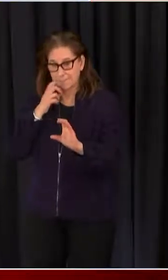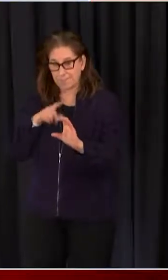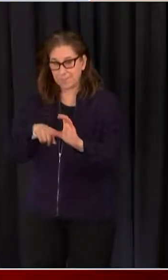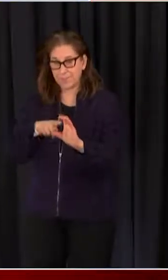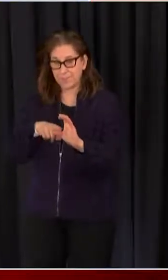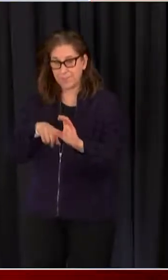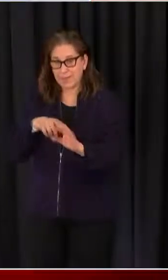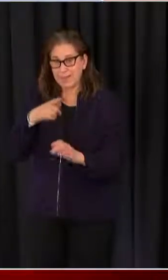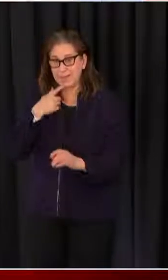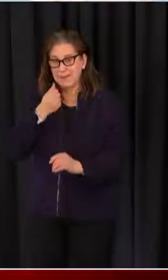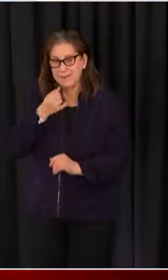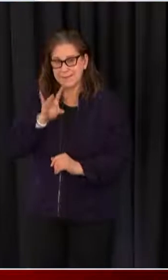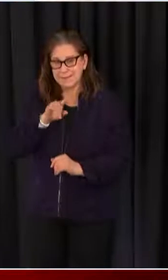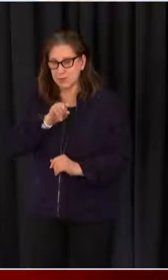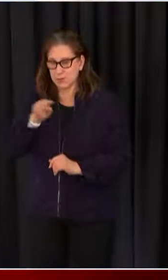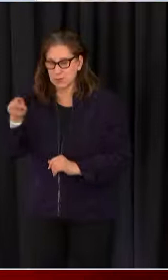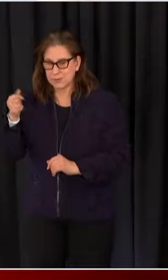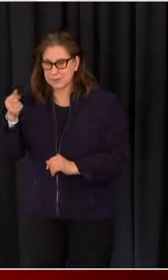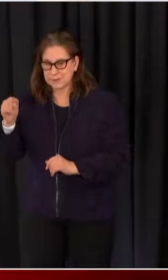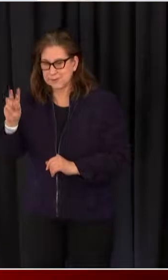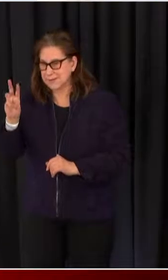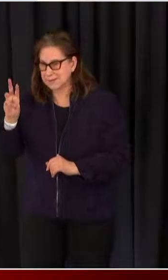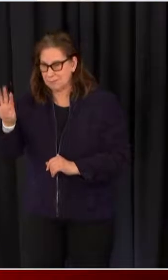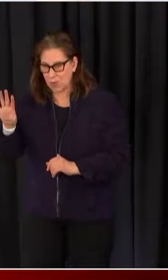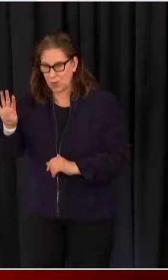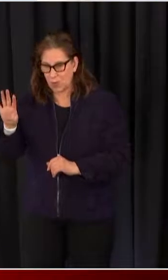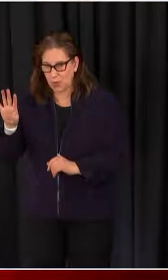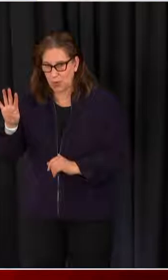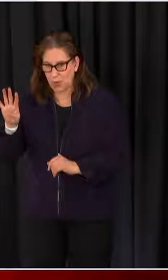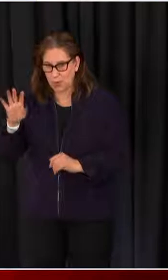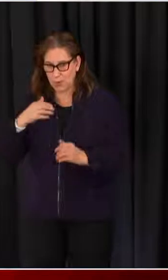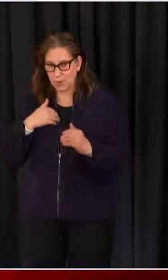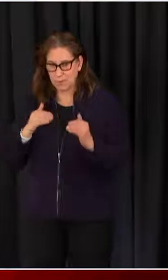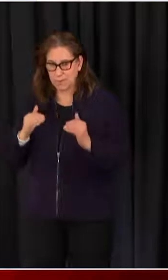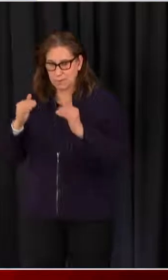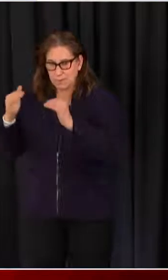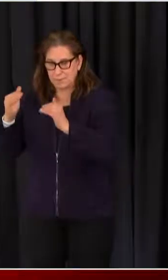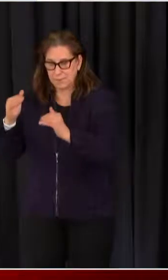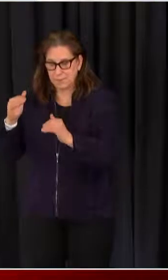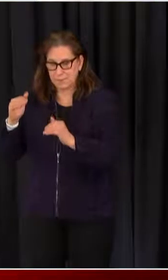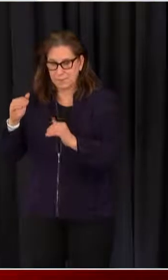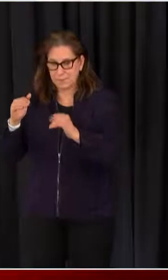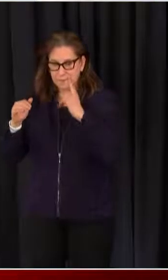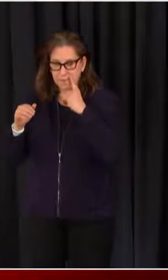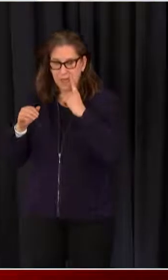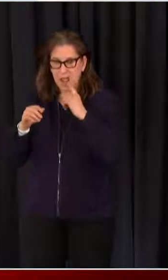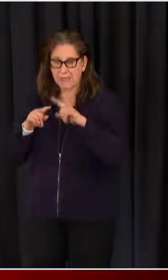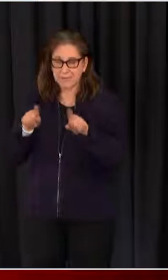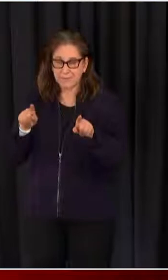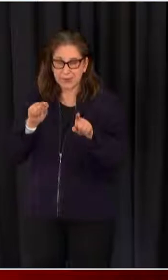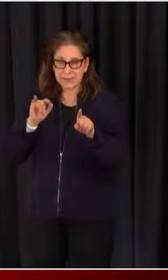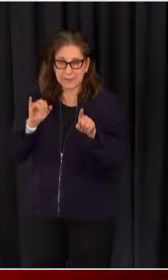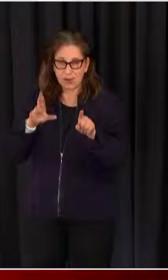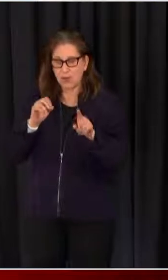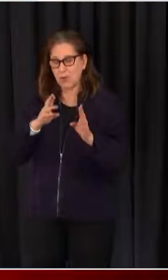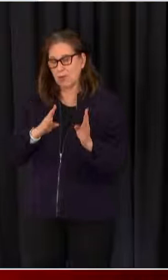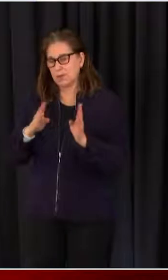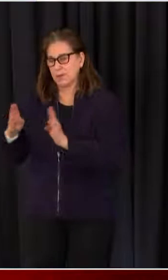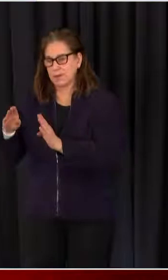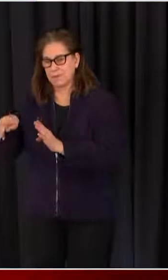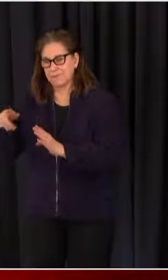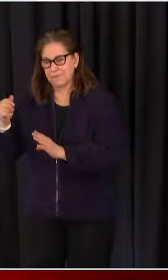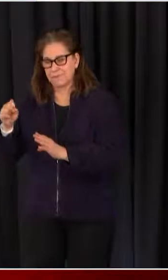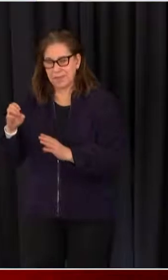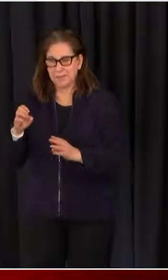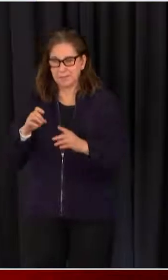get to a point where we're able to add more essential workers or getting ready to move to the general public, we will